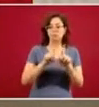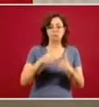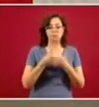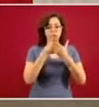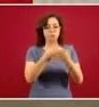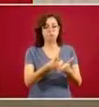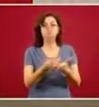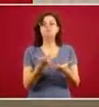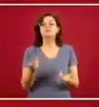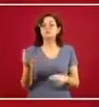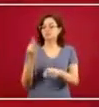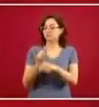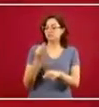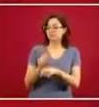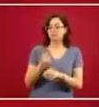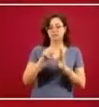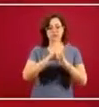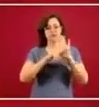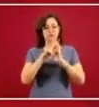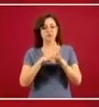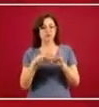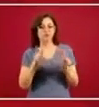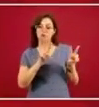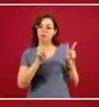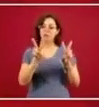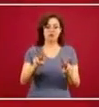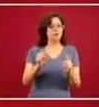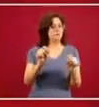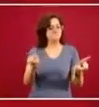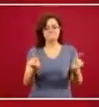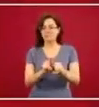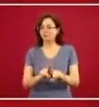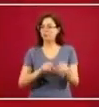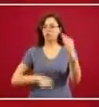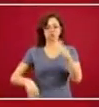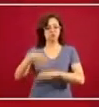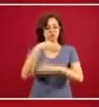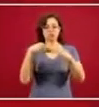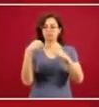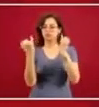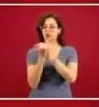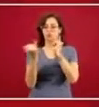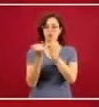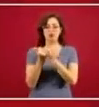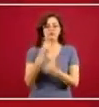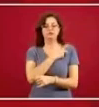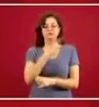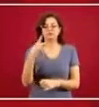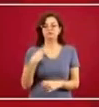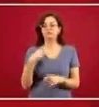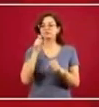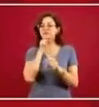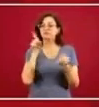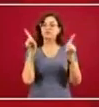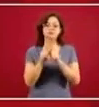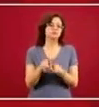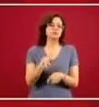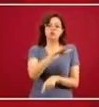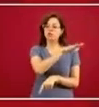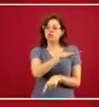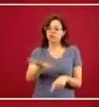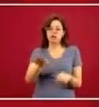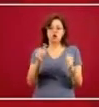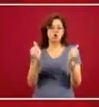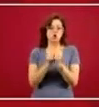special measures that must be applied when taking care of them. Well, this video specifically illustrates the kind